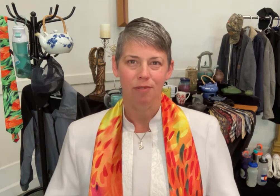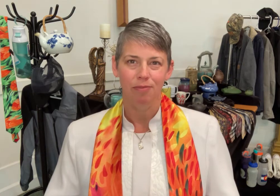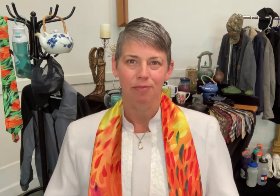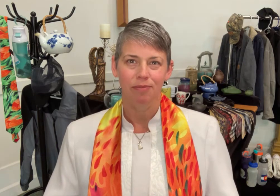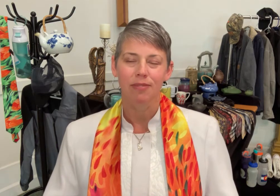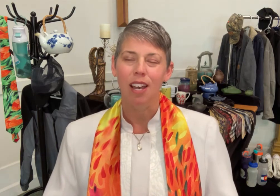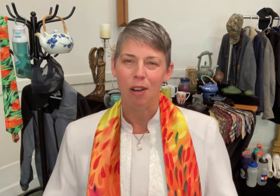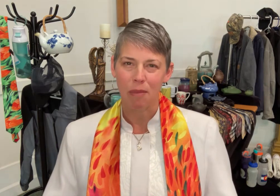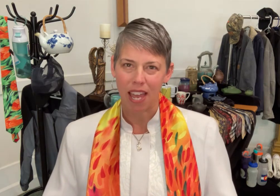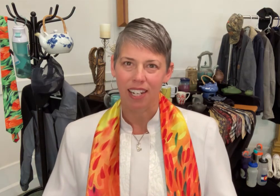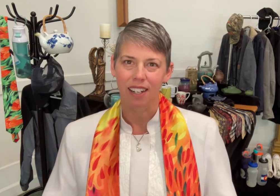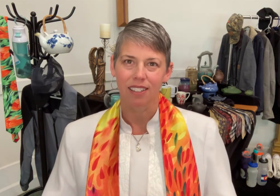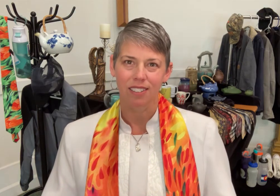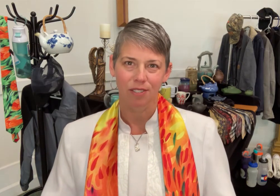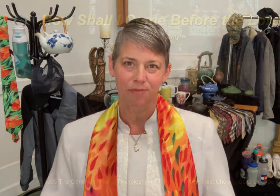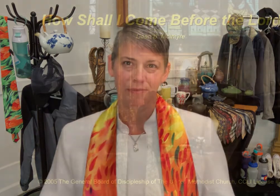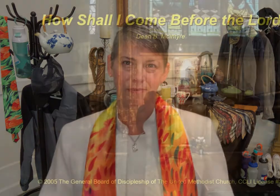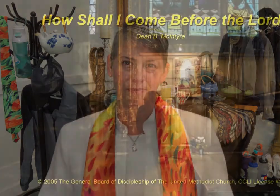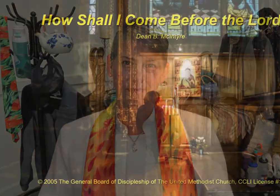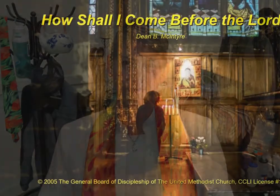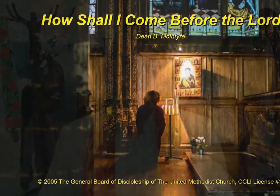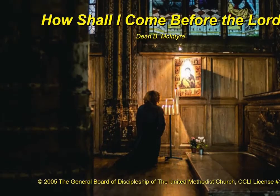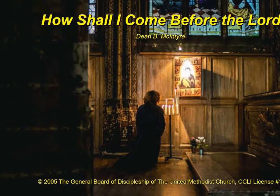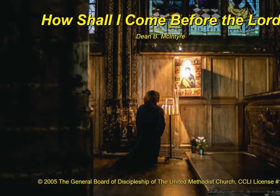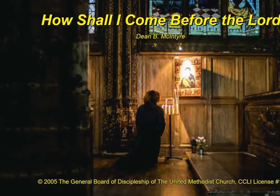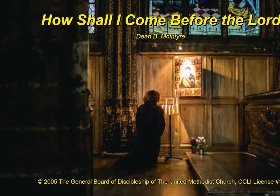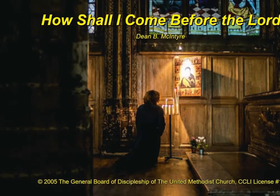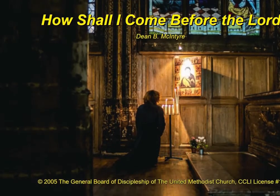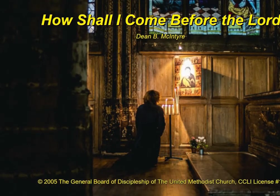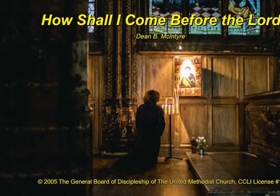world. Amen.